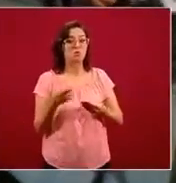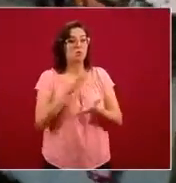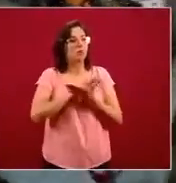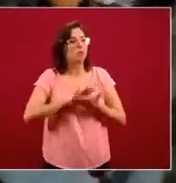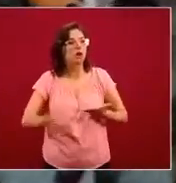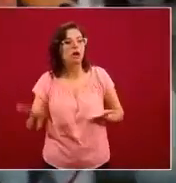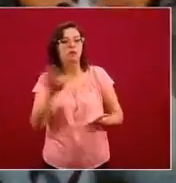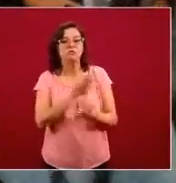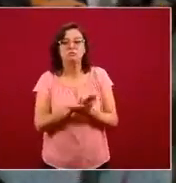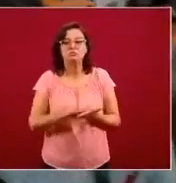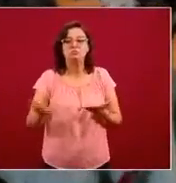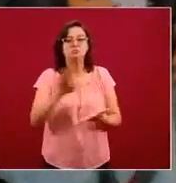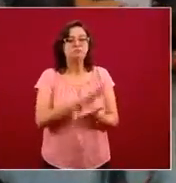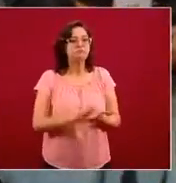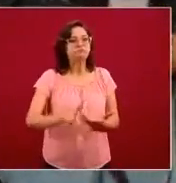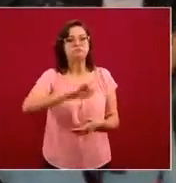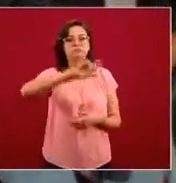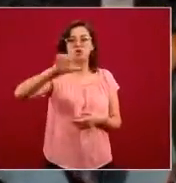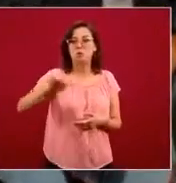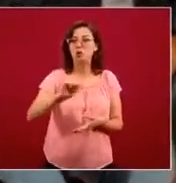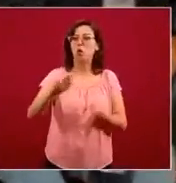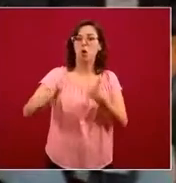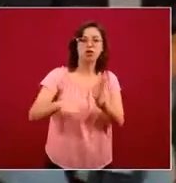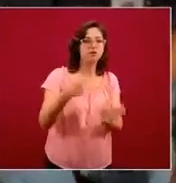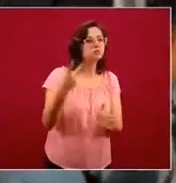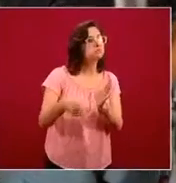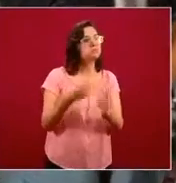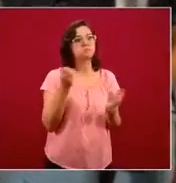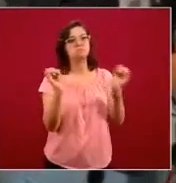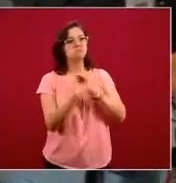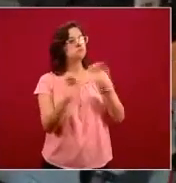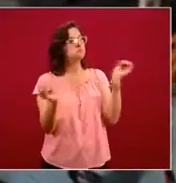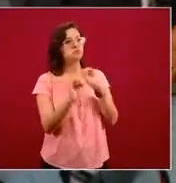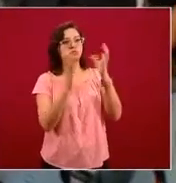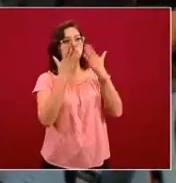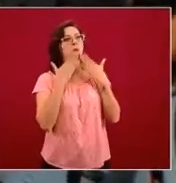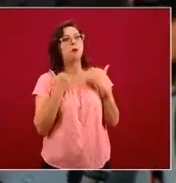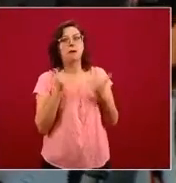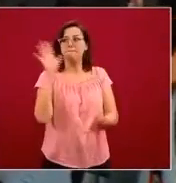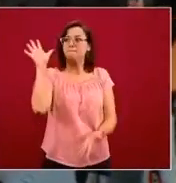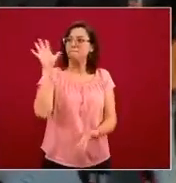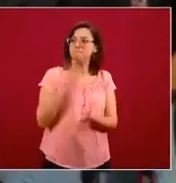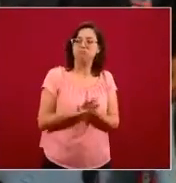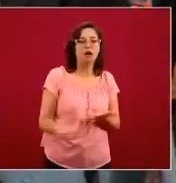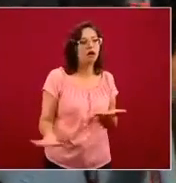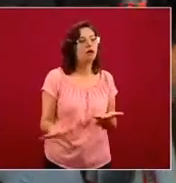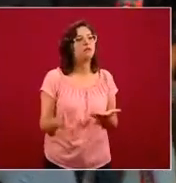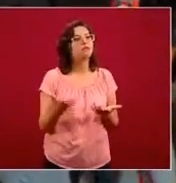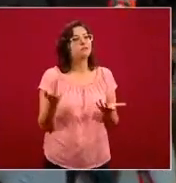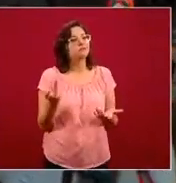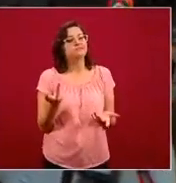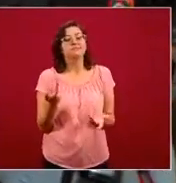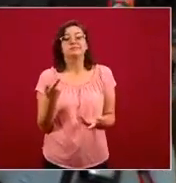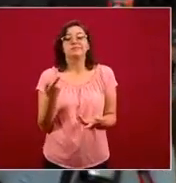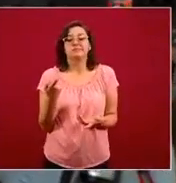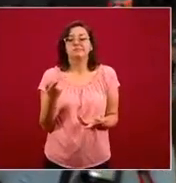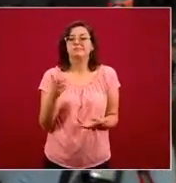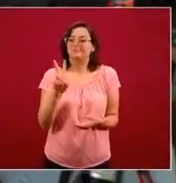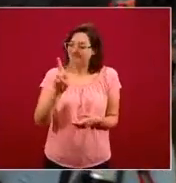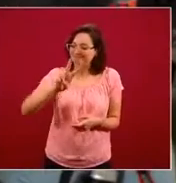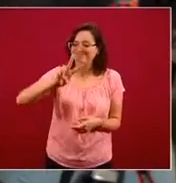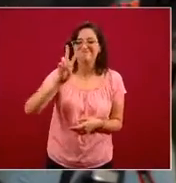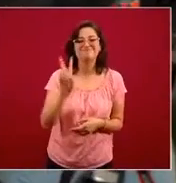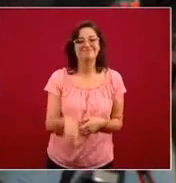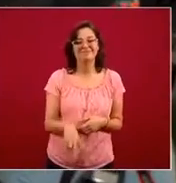from China, but then they run out. We need constant